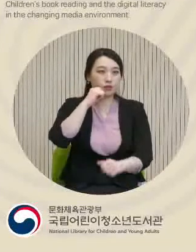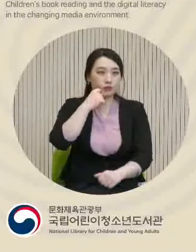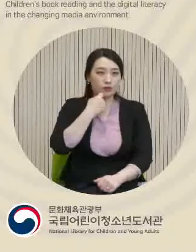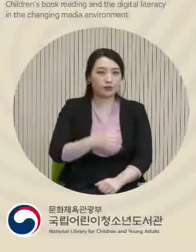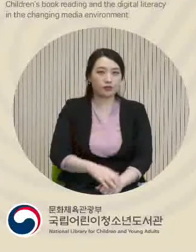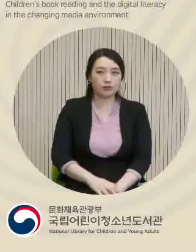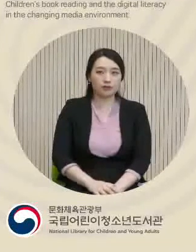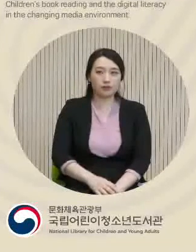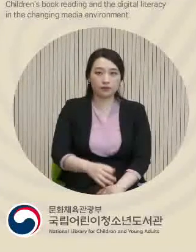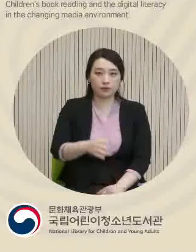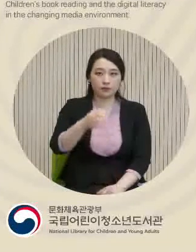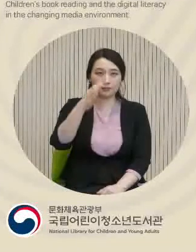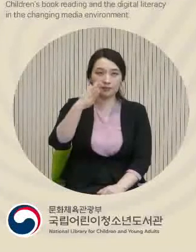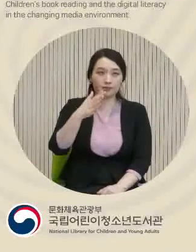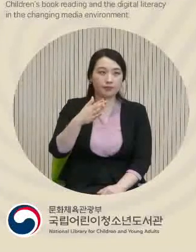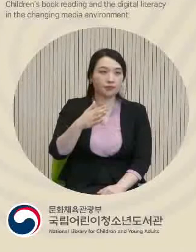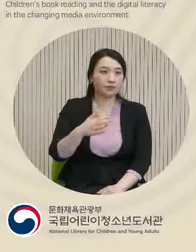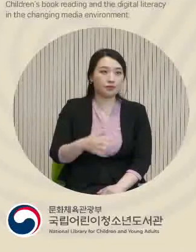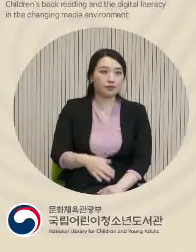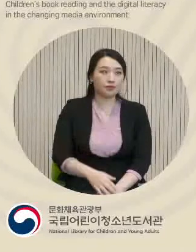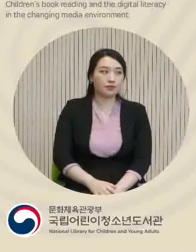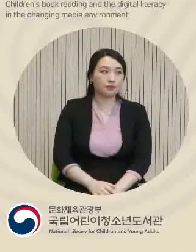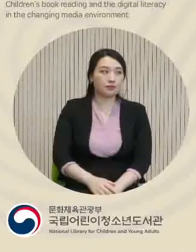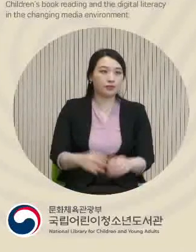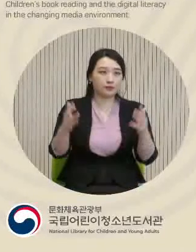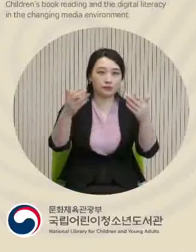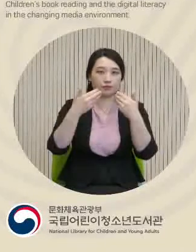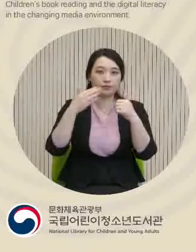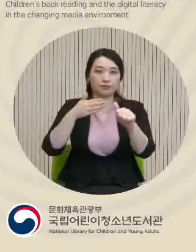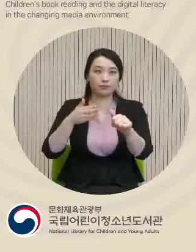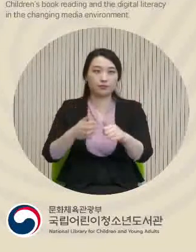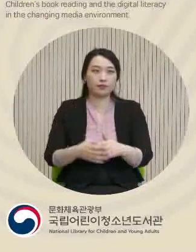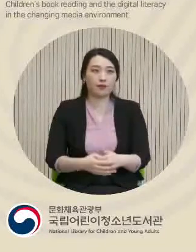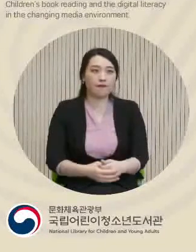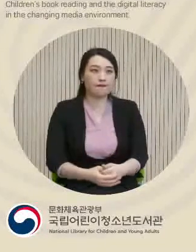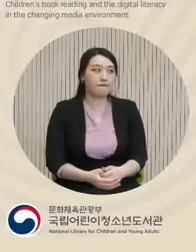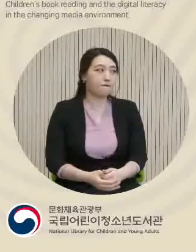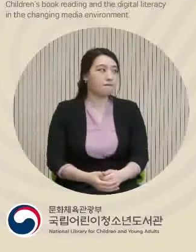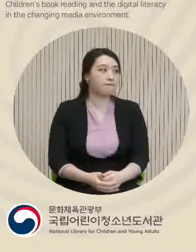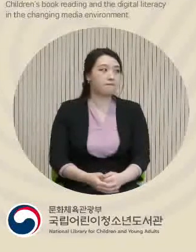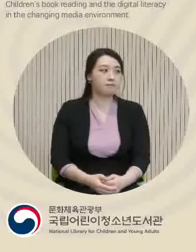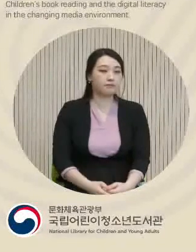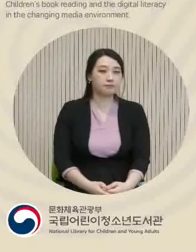talking behind. You're distracting me, so please.